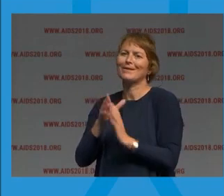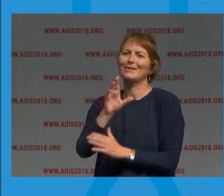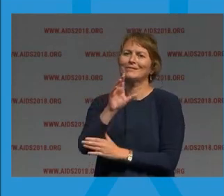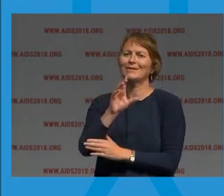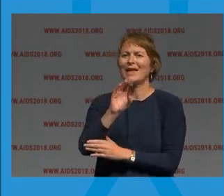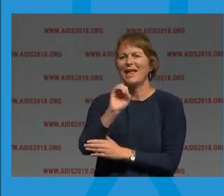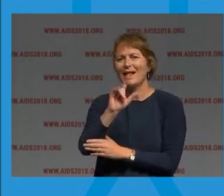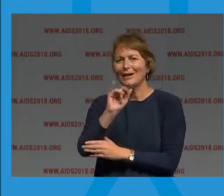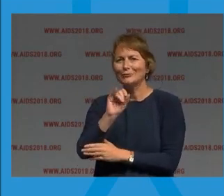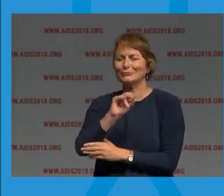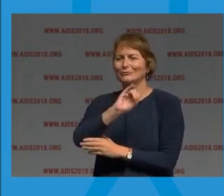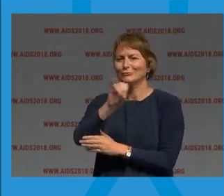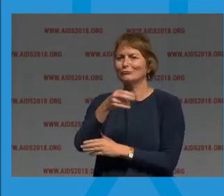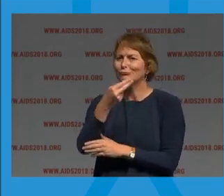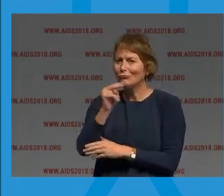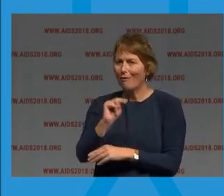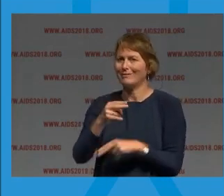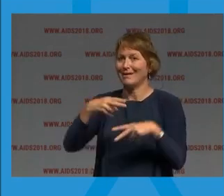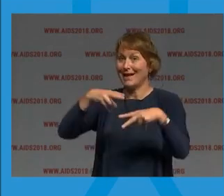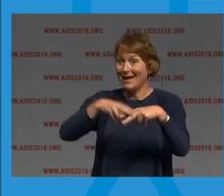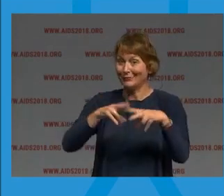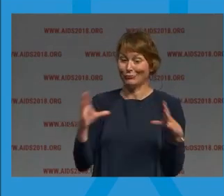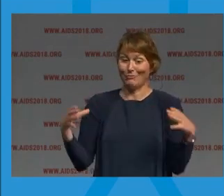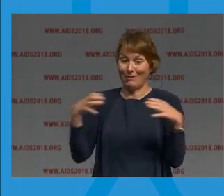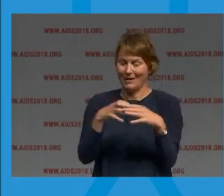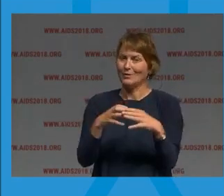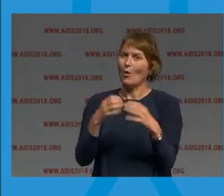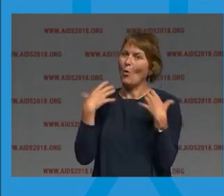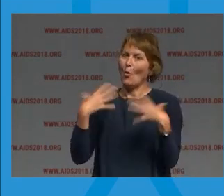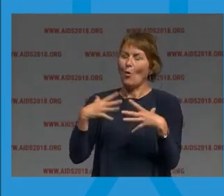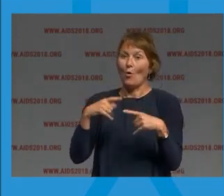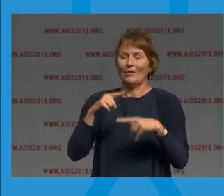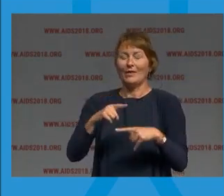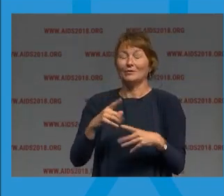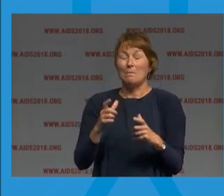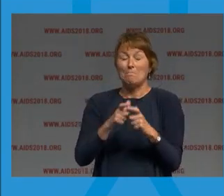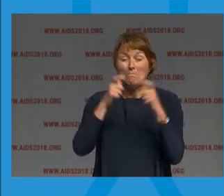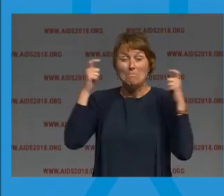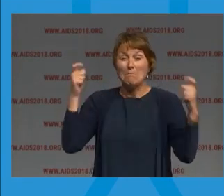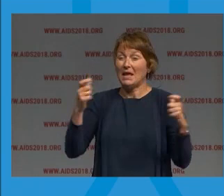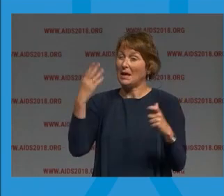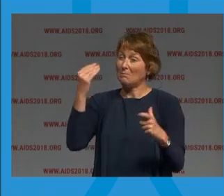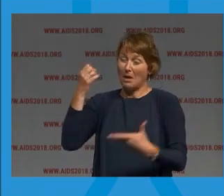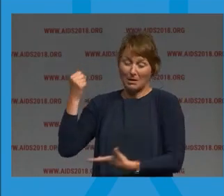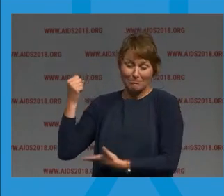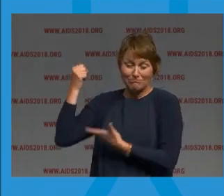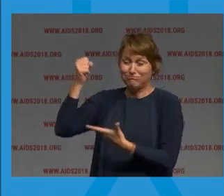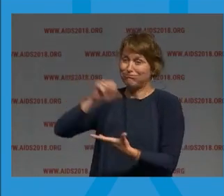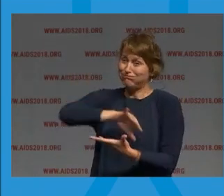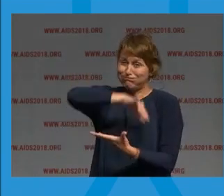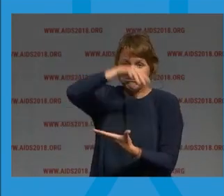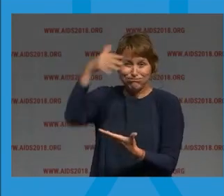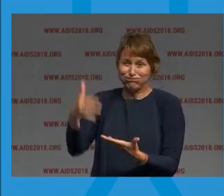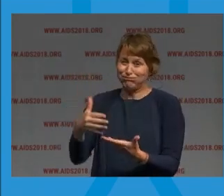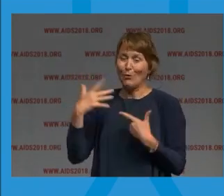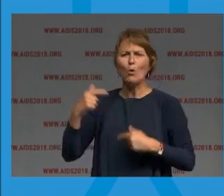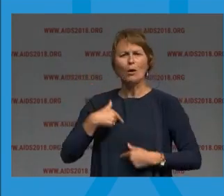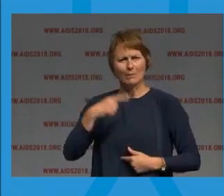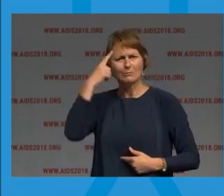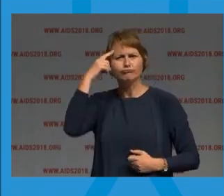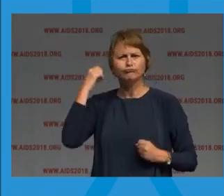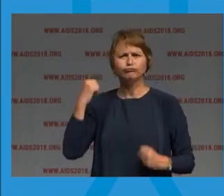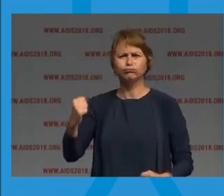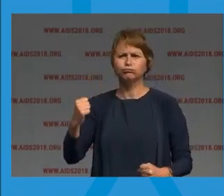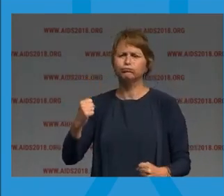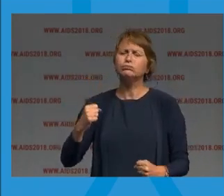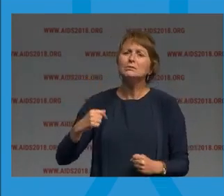on convening this impressive coalition with major financial backing. And I am a firm believer that we must work